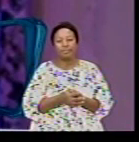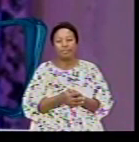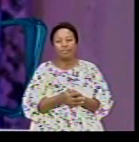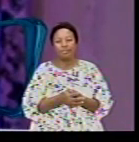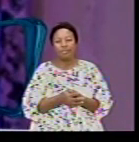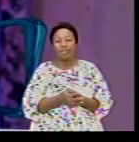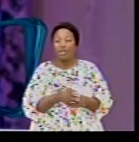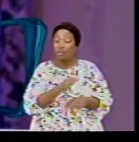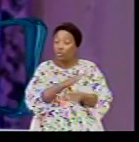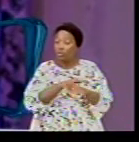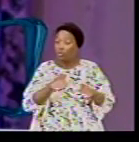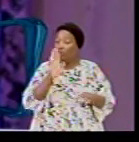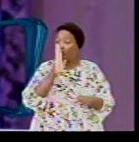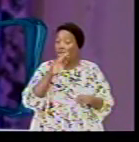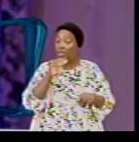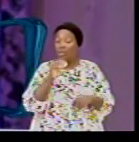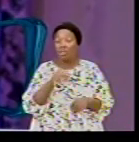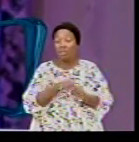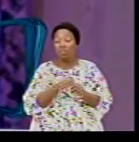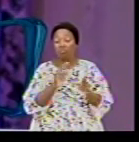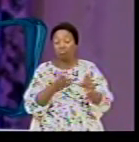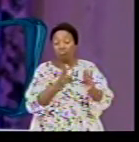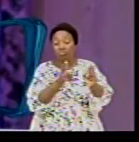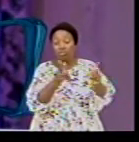Don't be in a hurry to go.